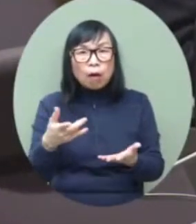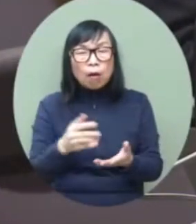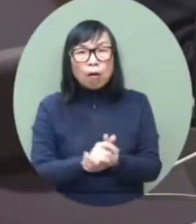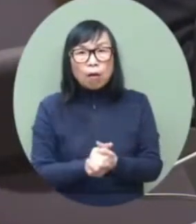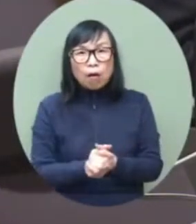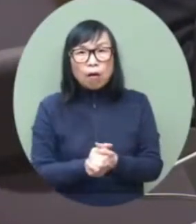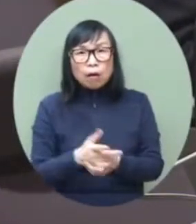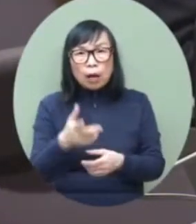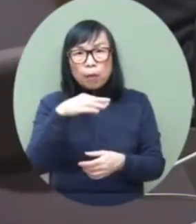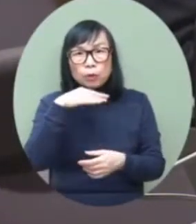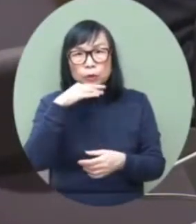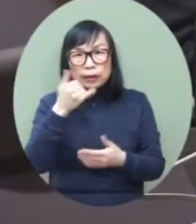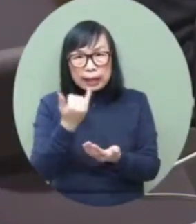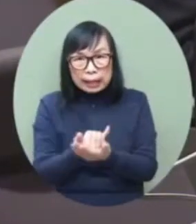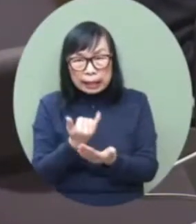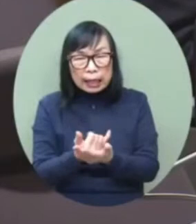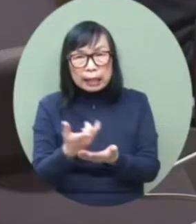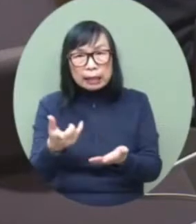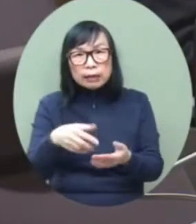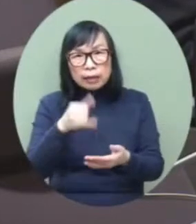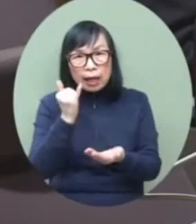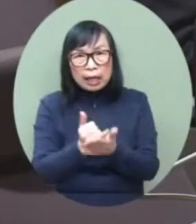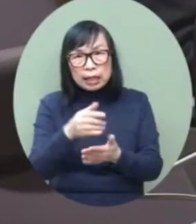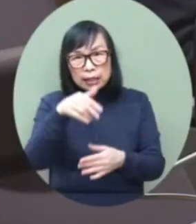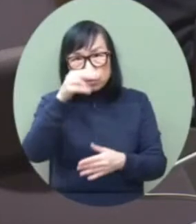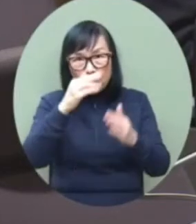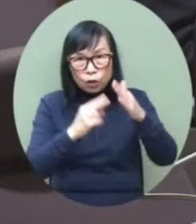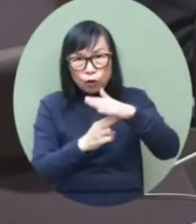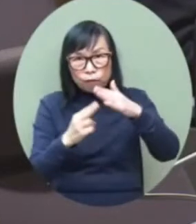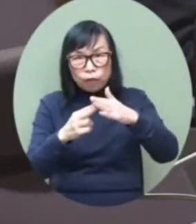the overcrowdedness in hospital? And are there any